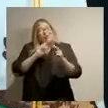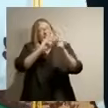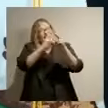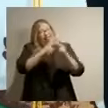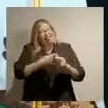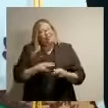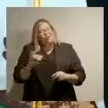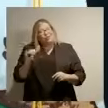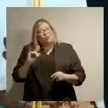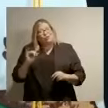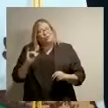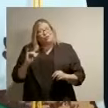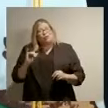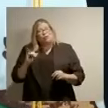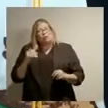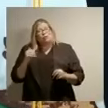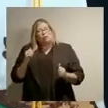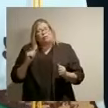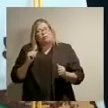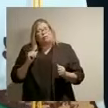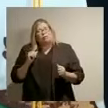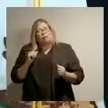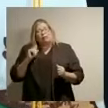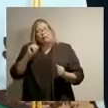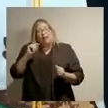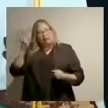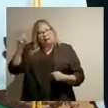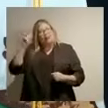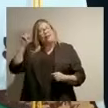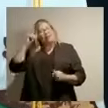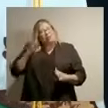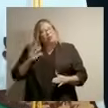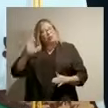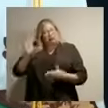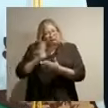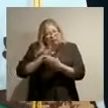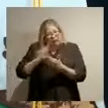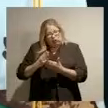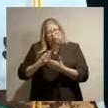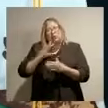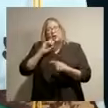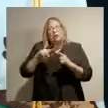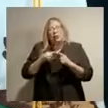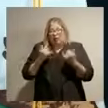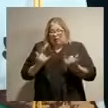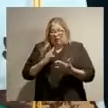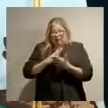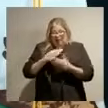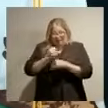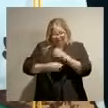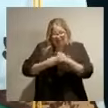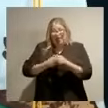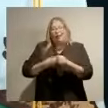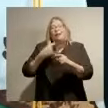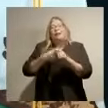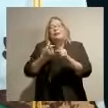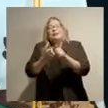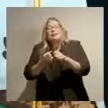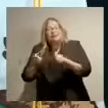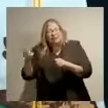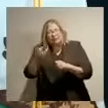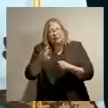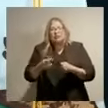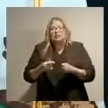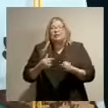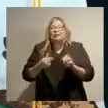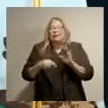point more finely. At the governor's budget, the budget year plus one negative special